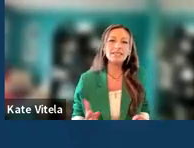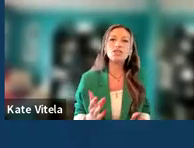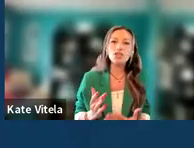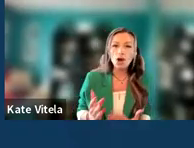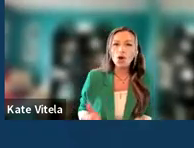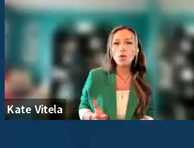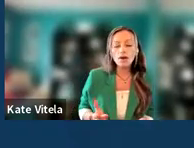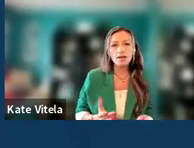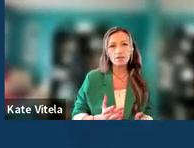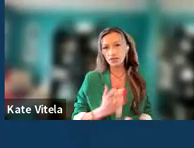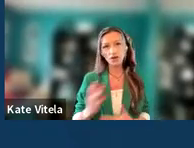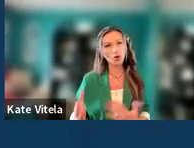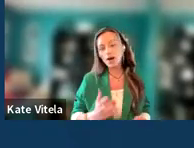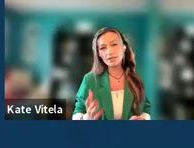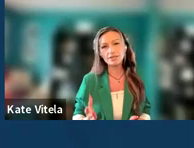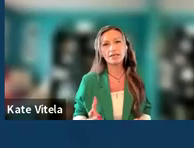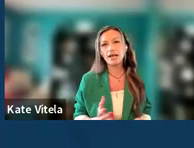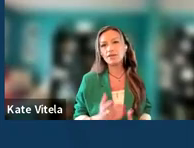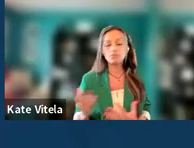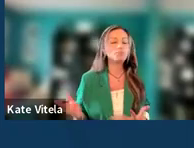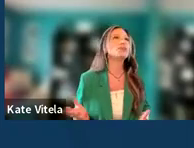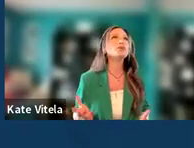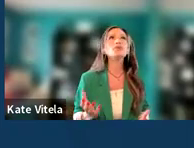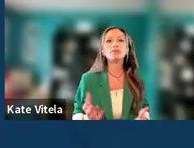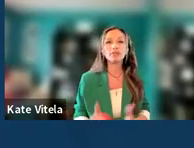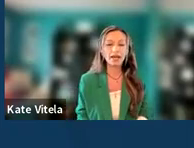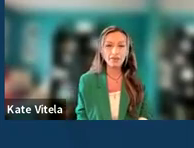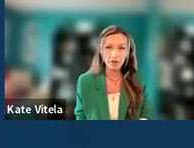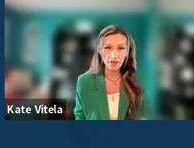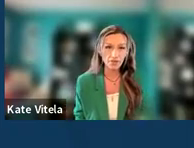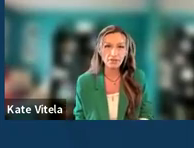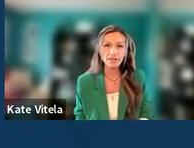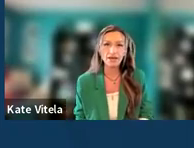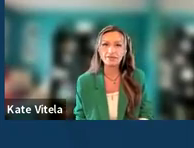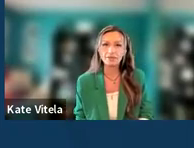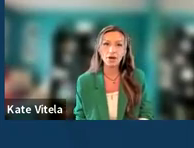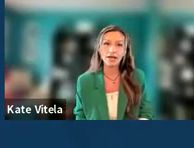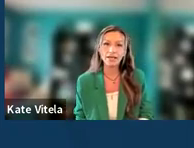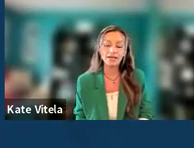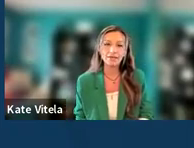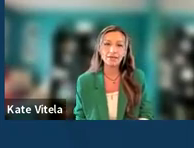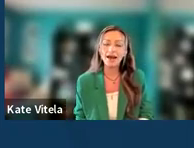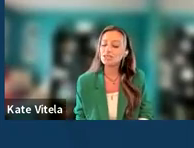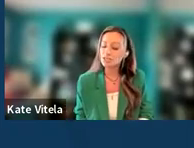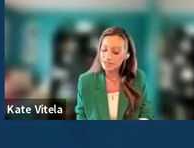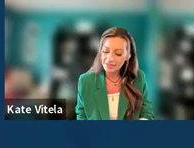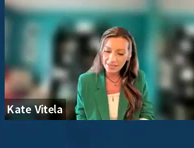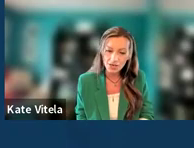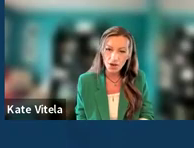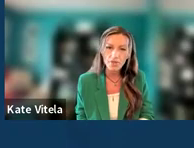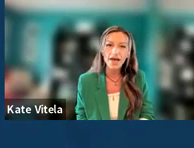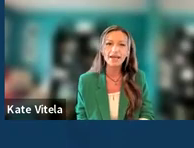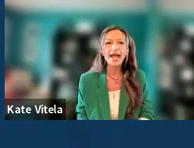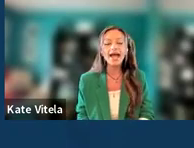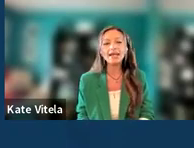Because I didn't know that there was this beautiful life on the other side of sobriety. I just